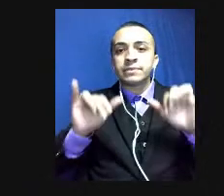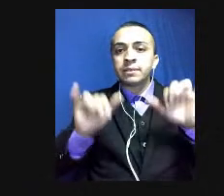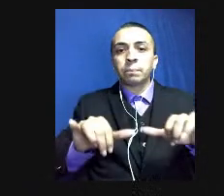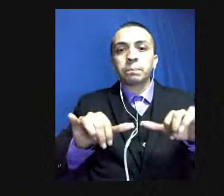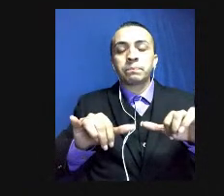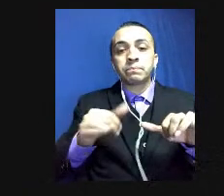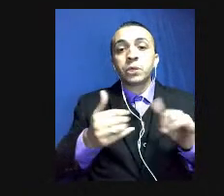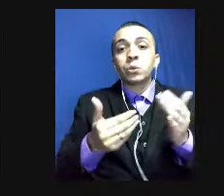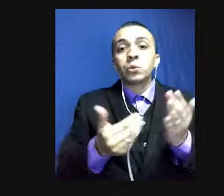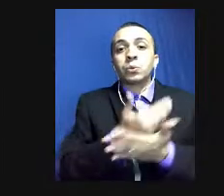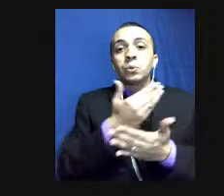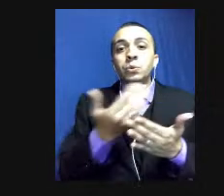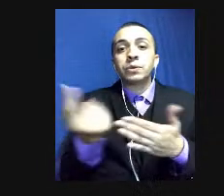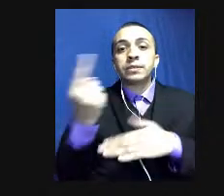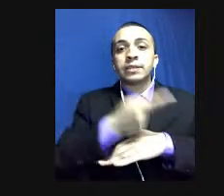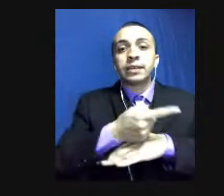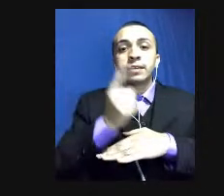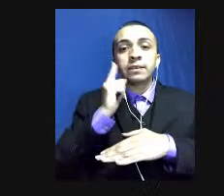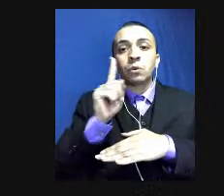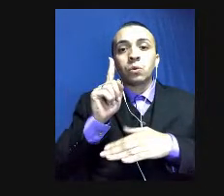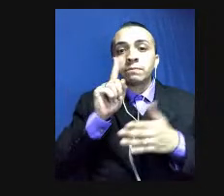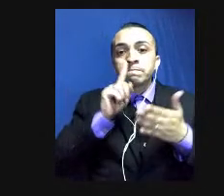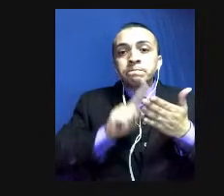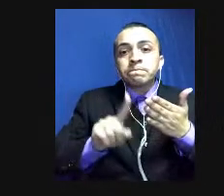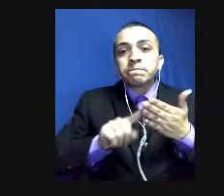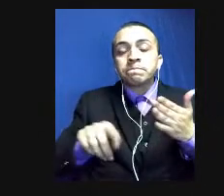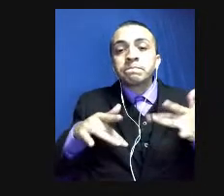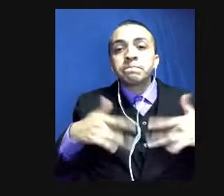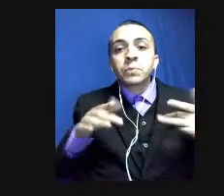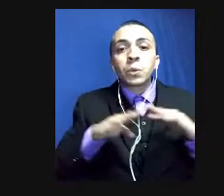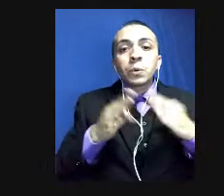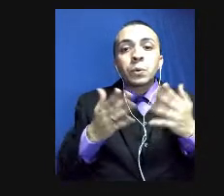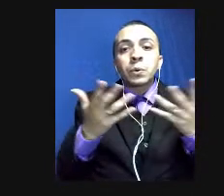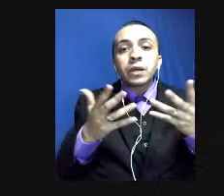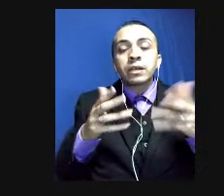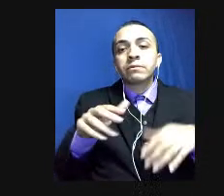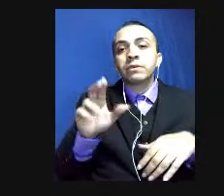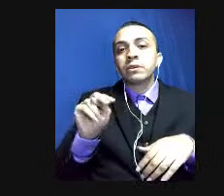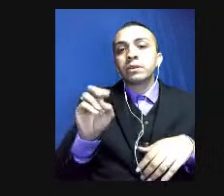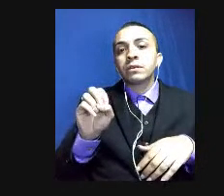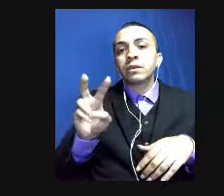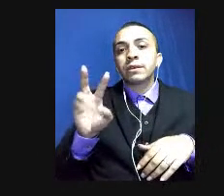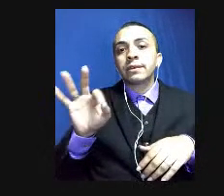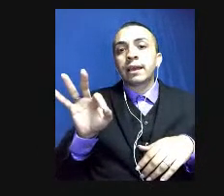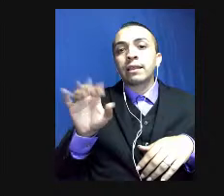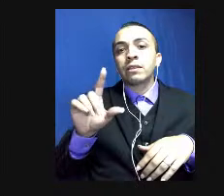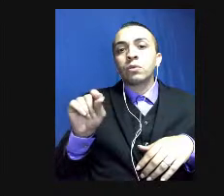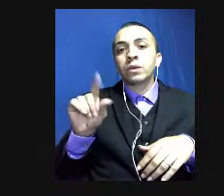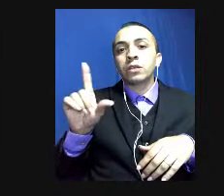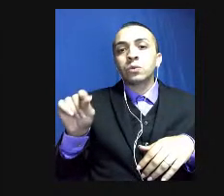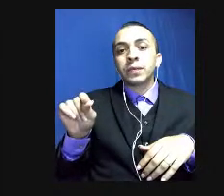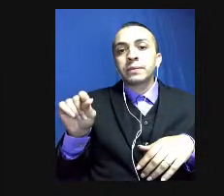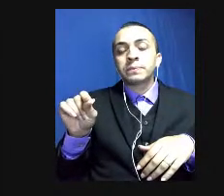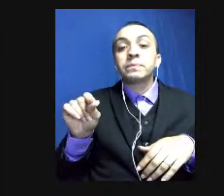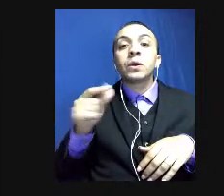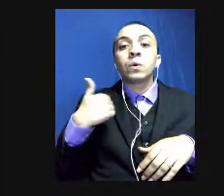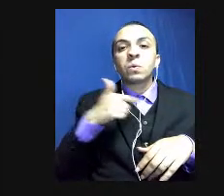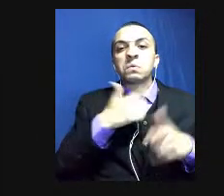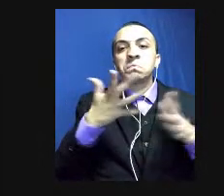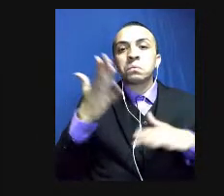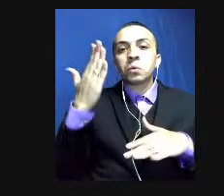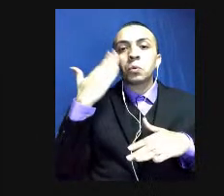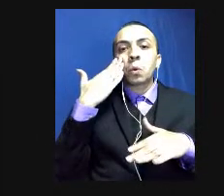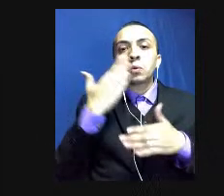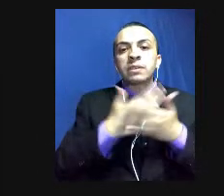date for expiration to that forest closure order will be November 9th, 2020. We know that that disappoints